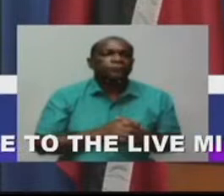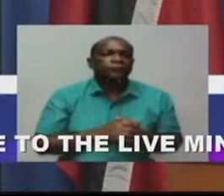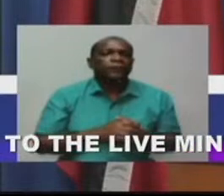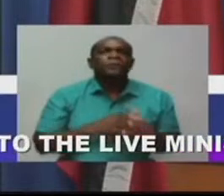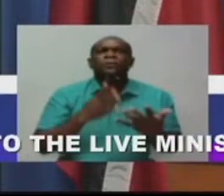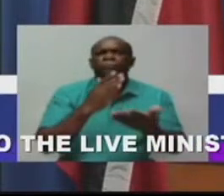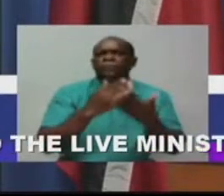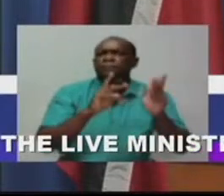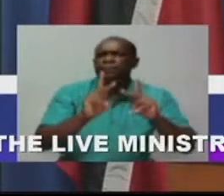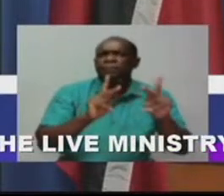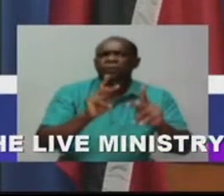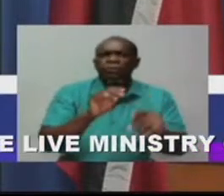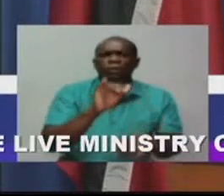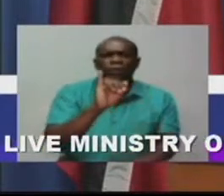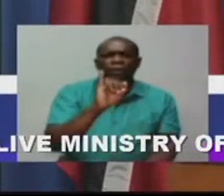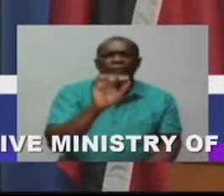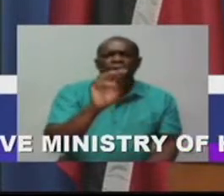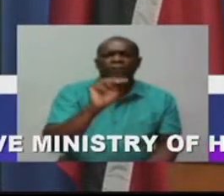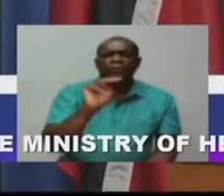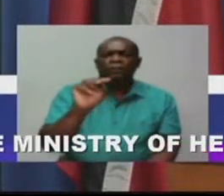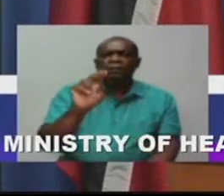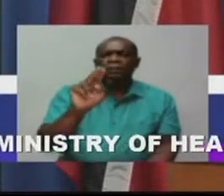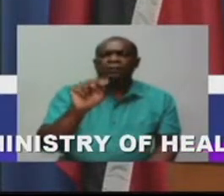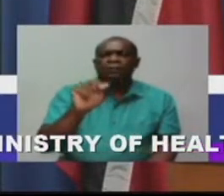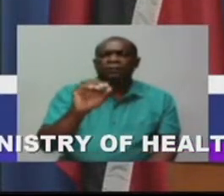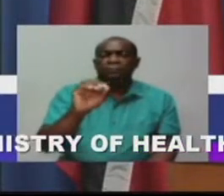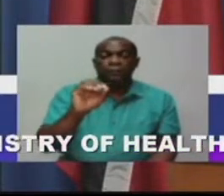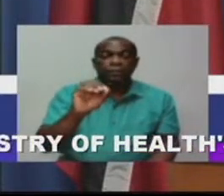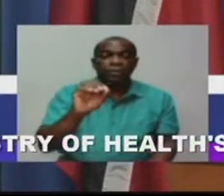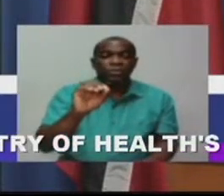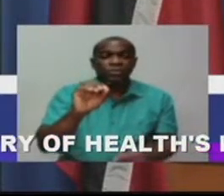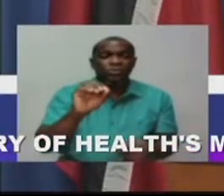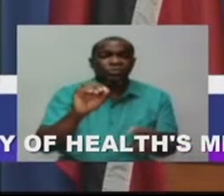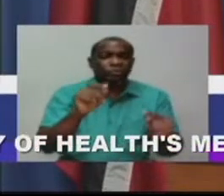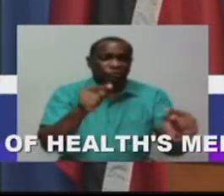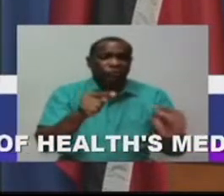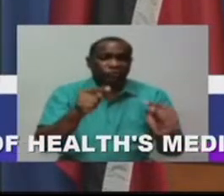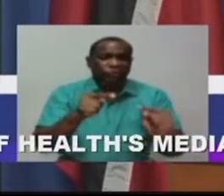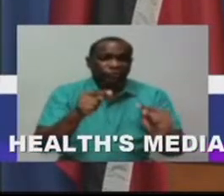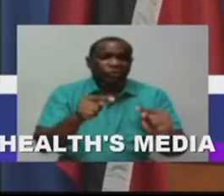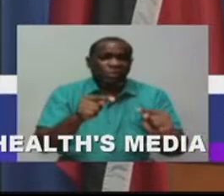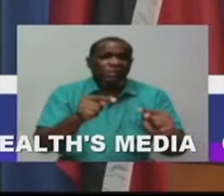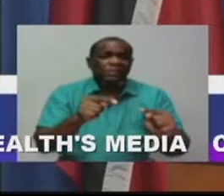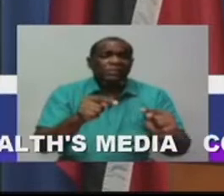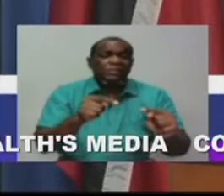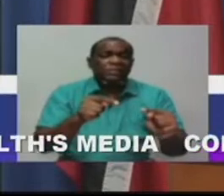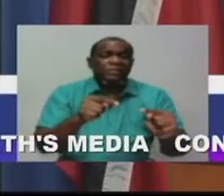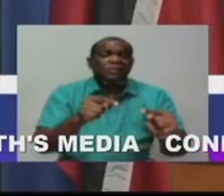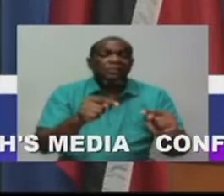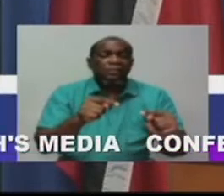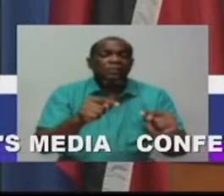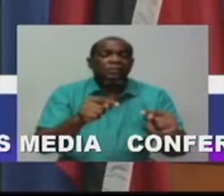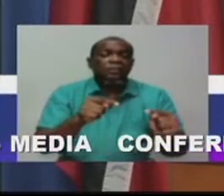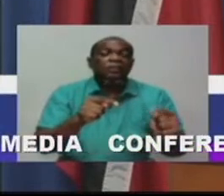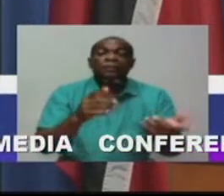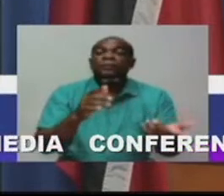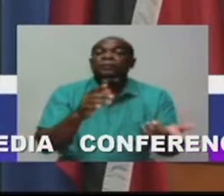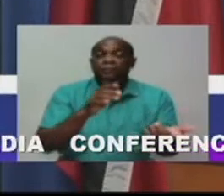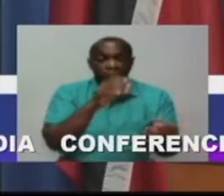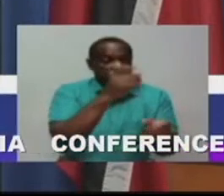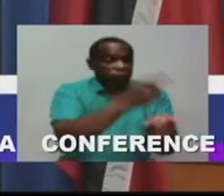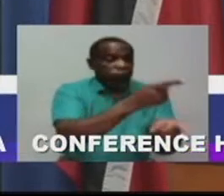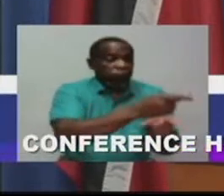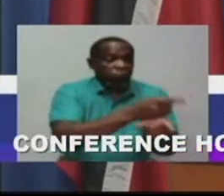to WHO to show for immunocompromised people who generally don't have as good as a response as you would expect for